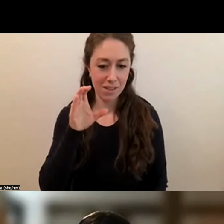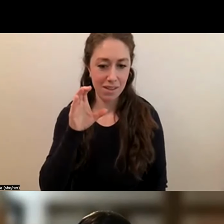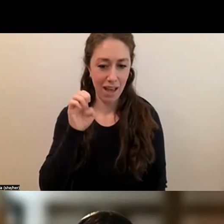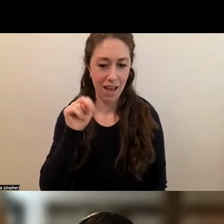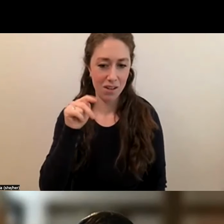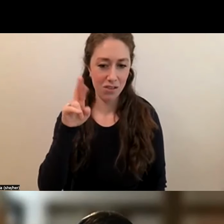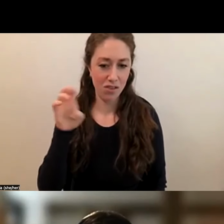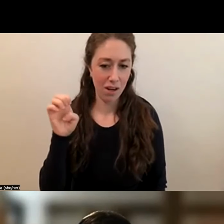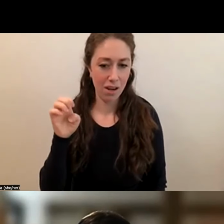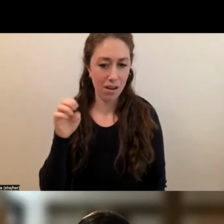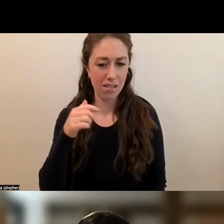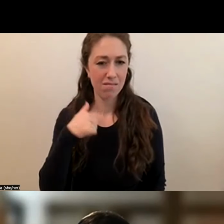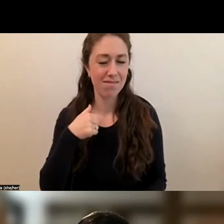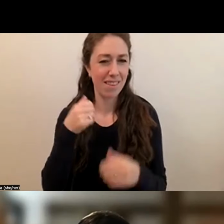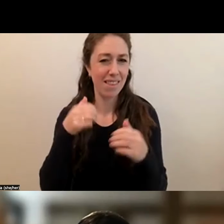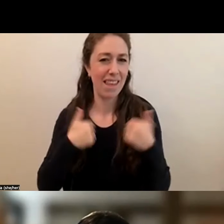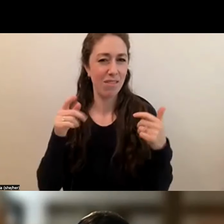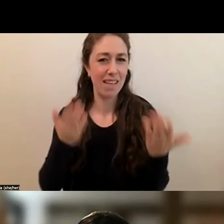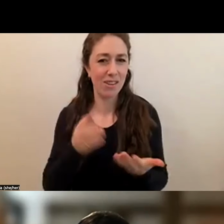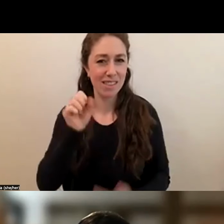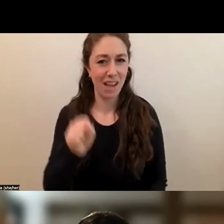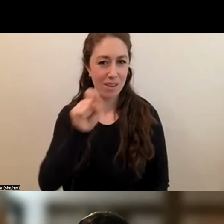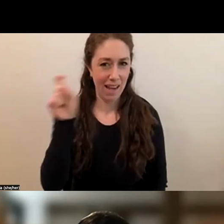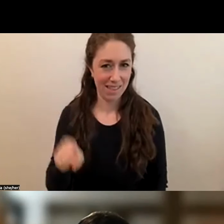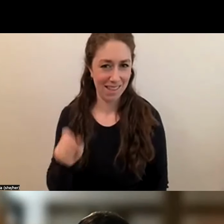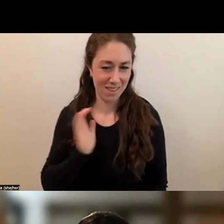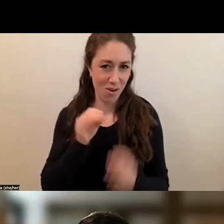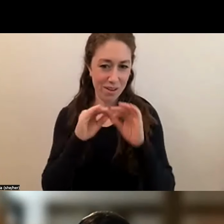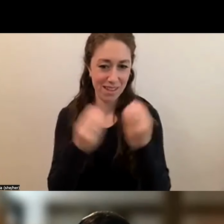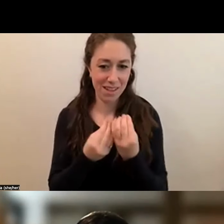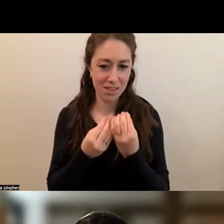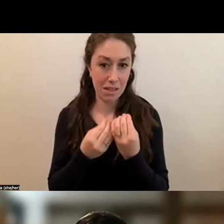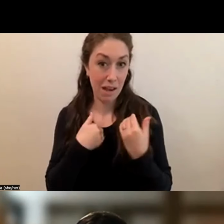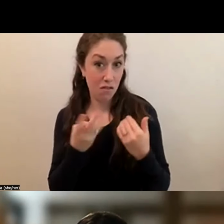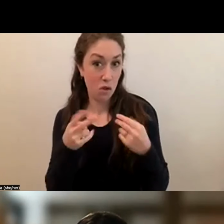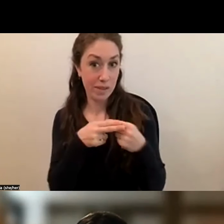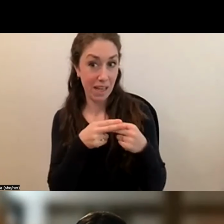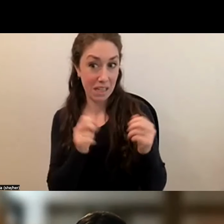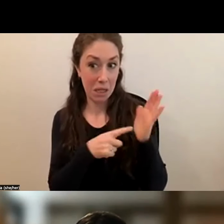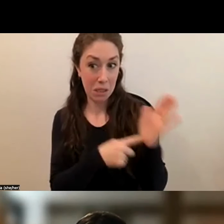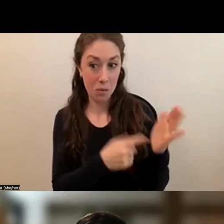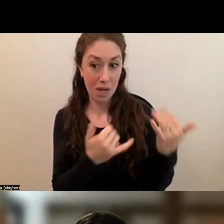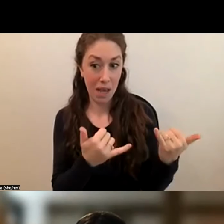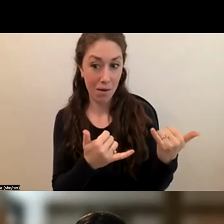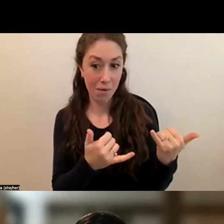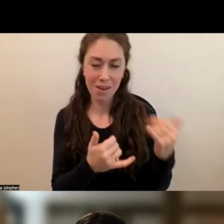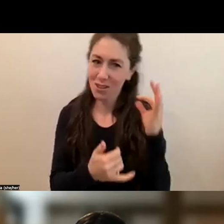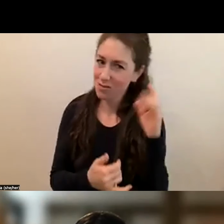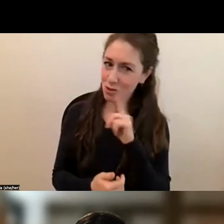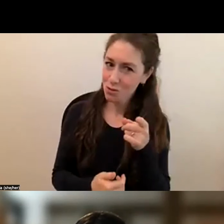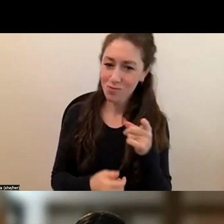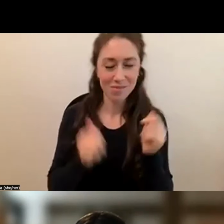Texas. I do have a few slides. Is that where we're going to go now? Can I share my screen? Or? Sure, let's do it. All right.